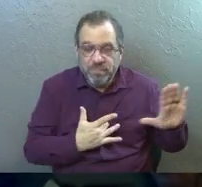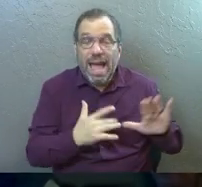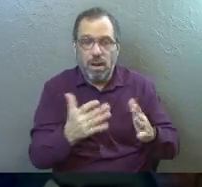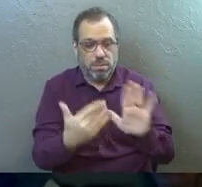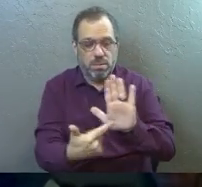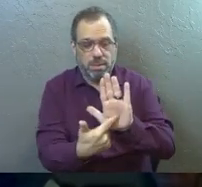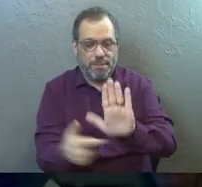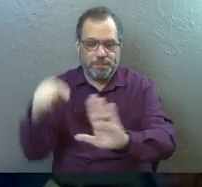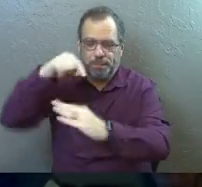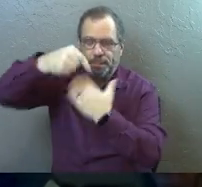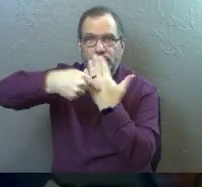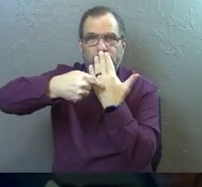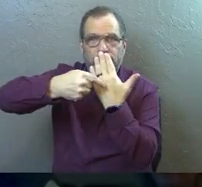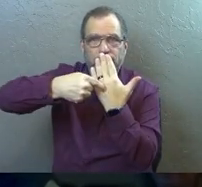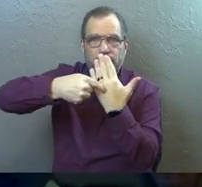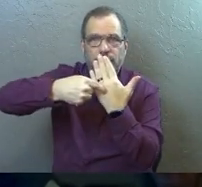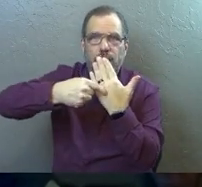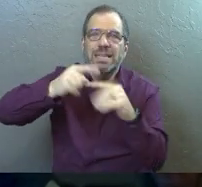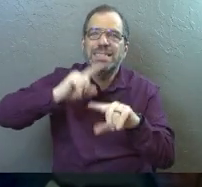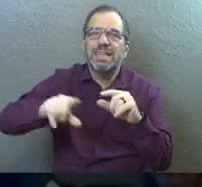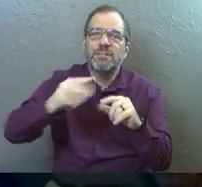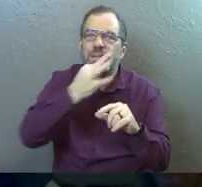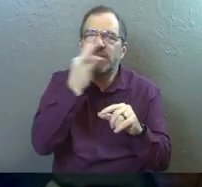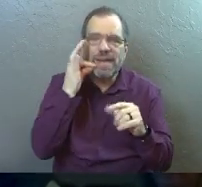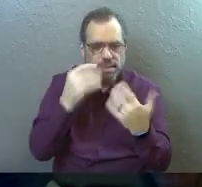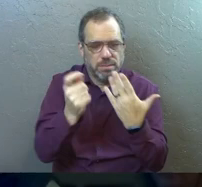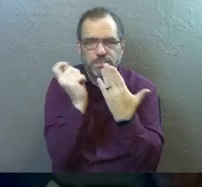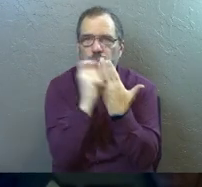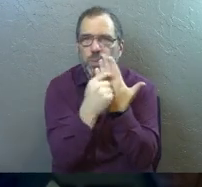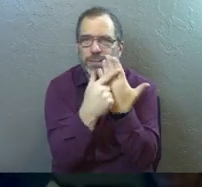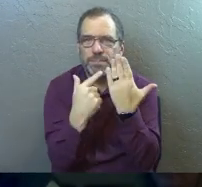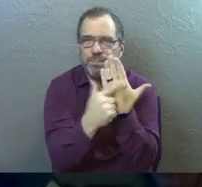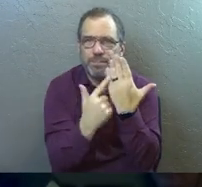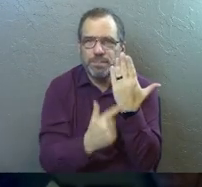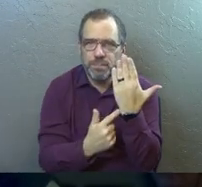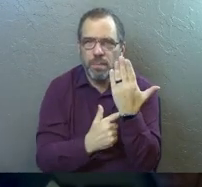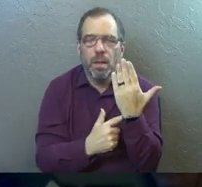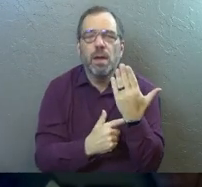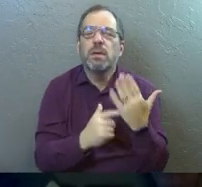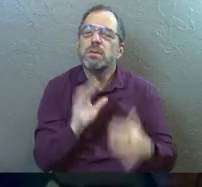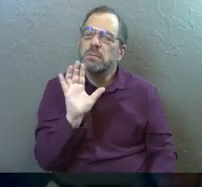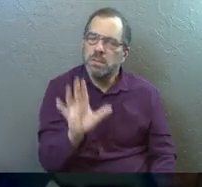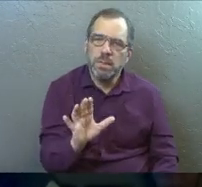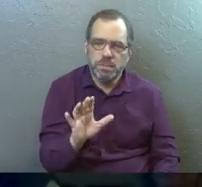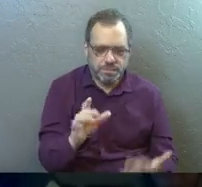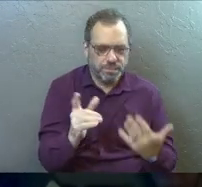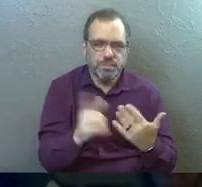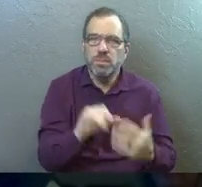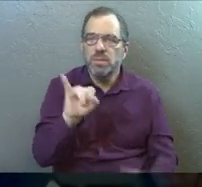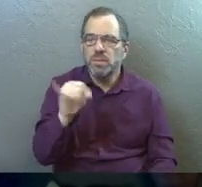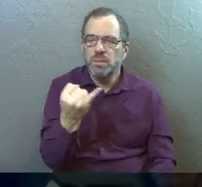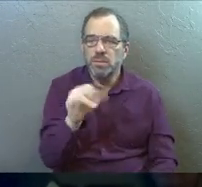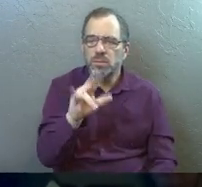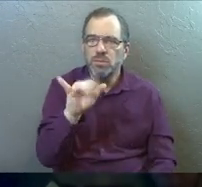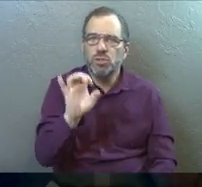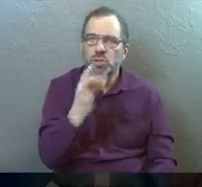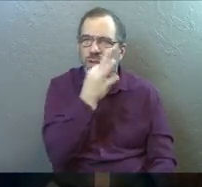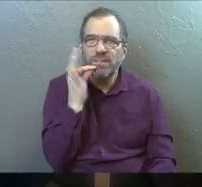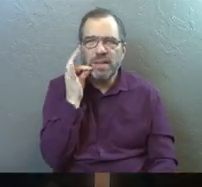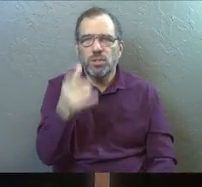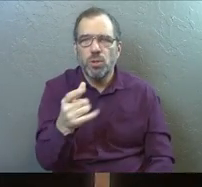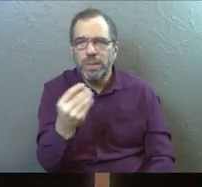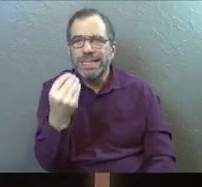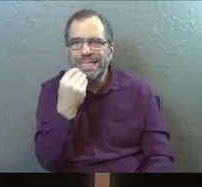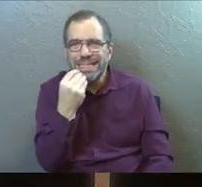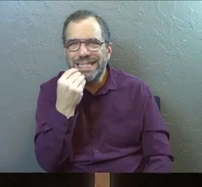back of that sheet, these different fasts are described there. So just briefly, juice fast is you're